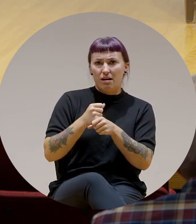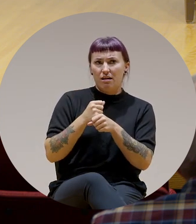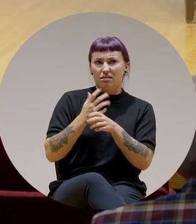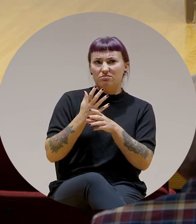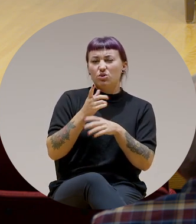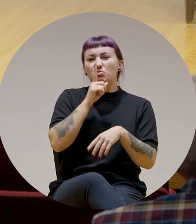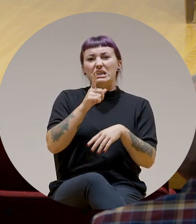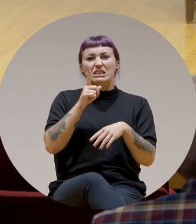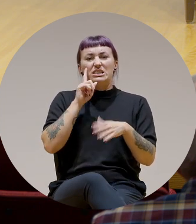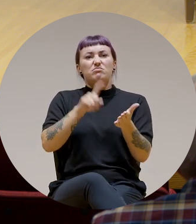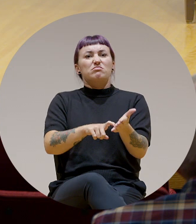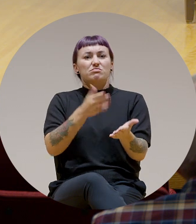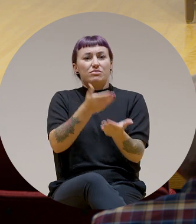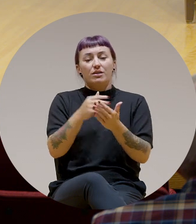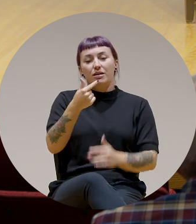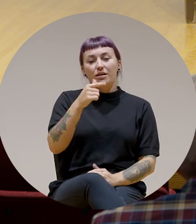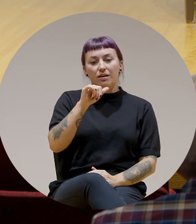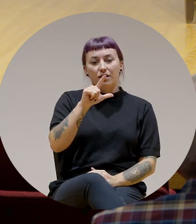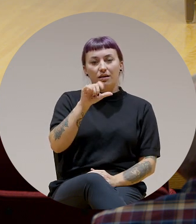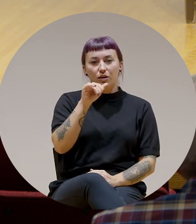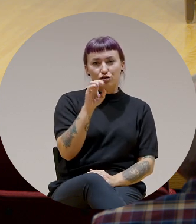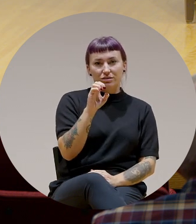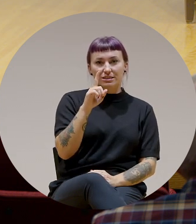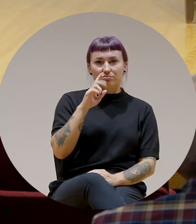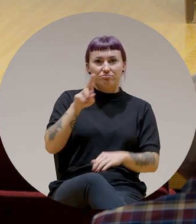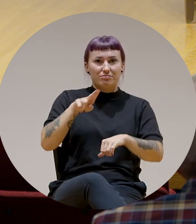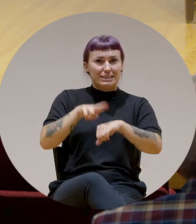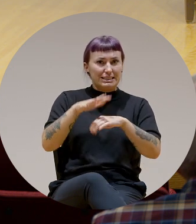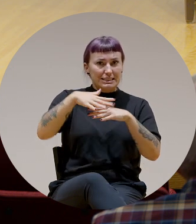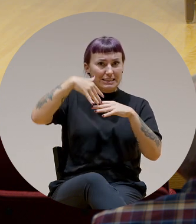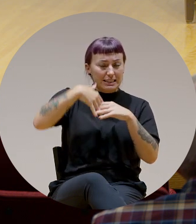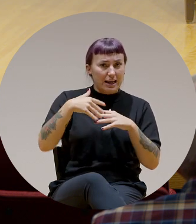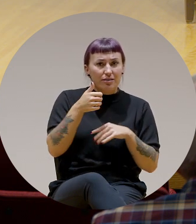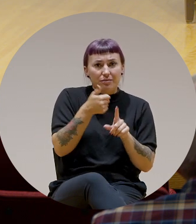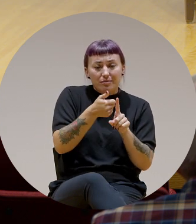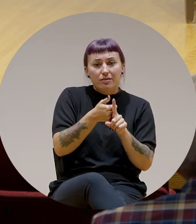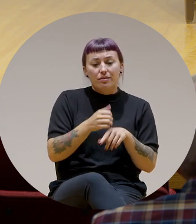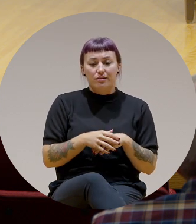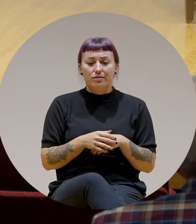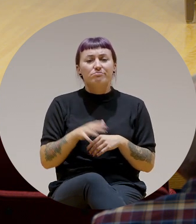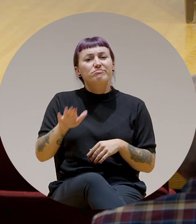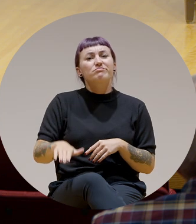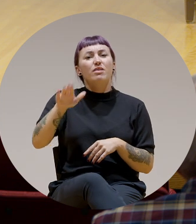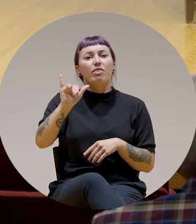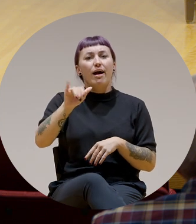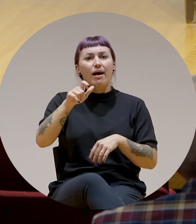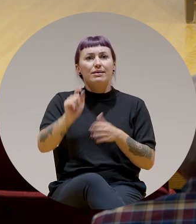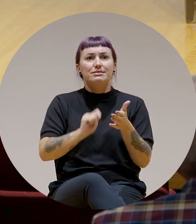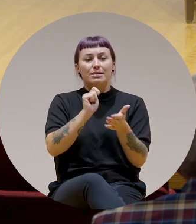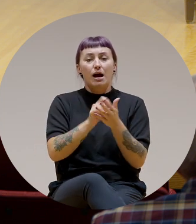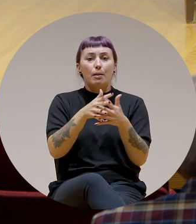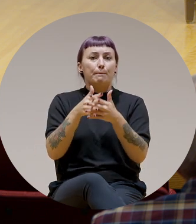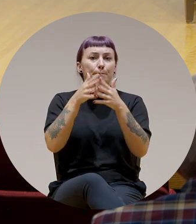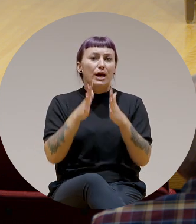much of the fact that Mr. Gilcrease was Native, because of course he came up in an age when